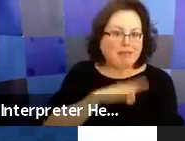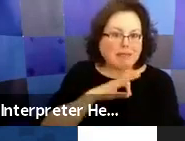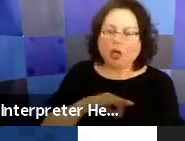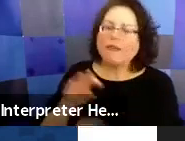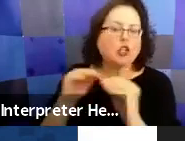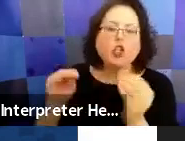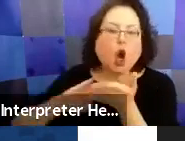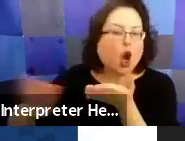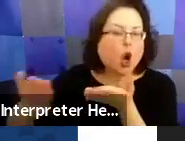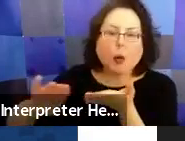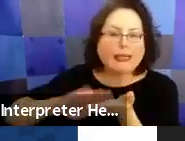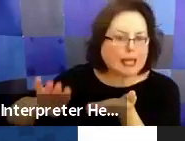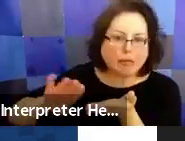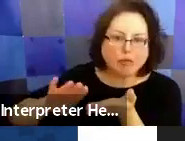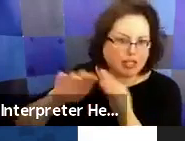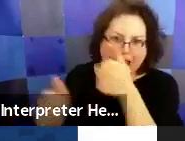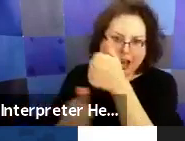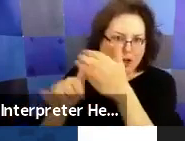exemptions under our